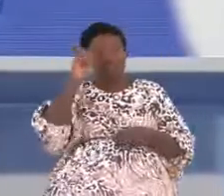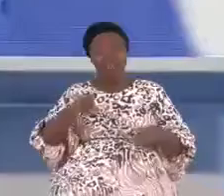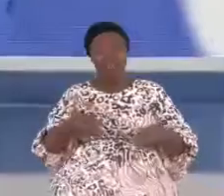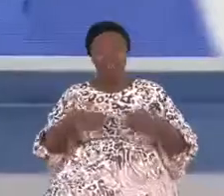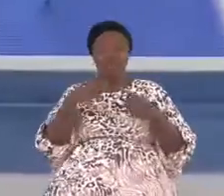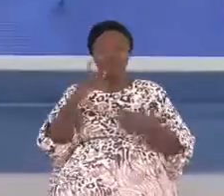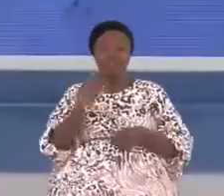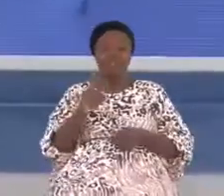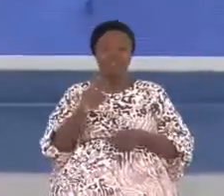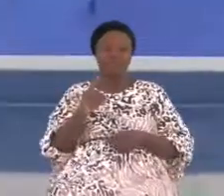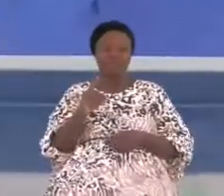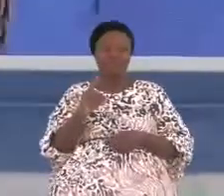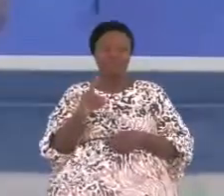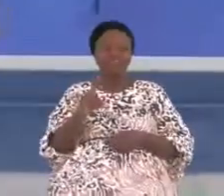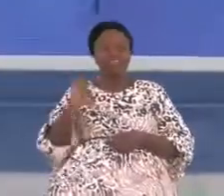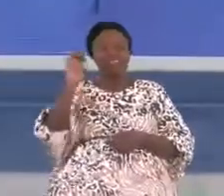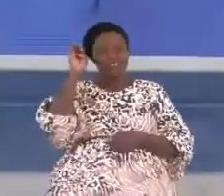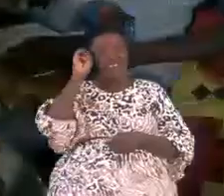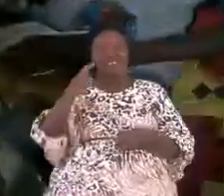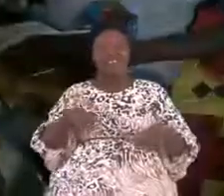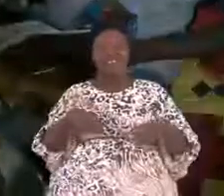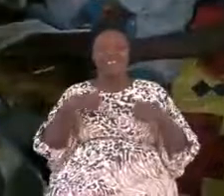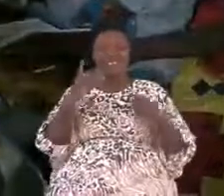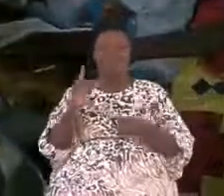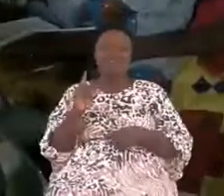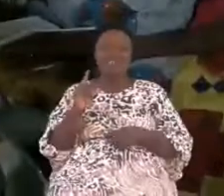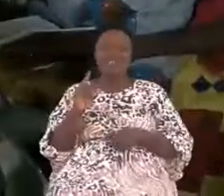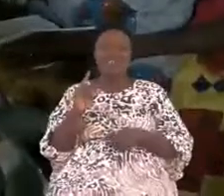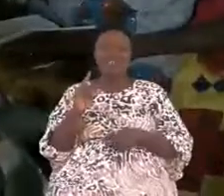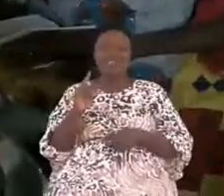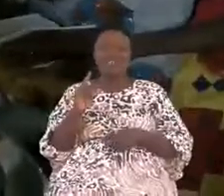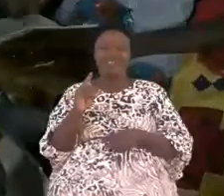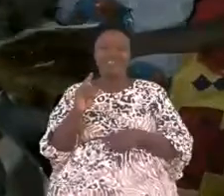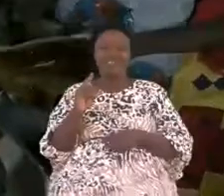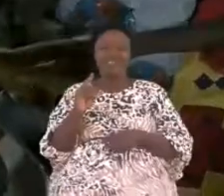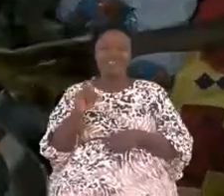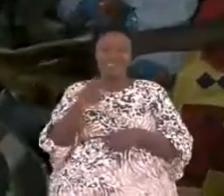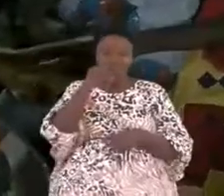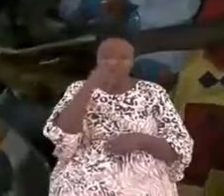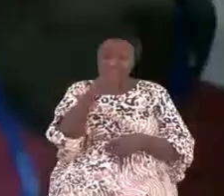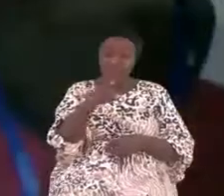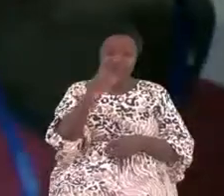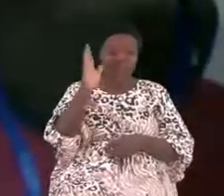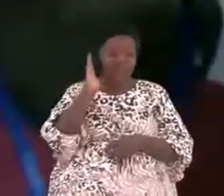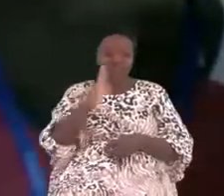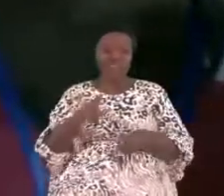lived. He lived. You will live.